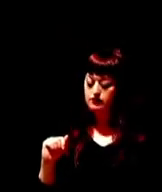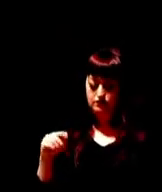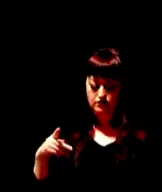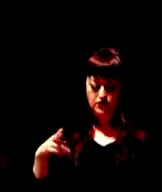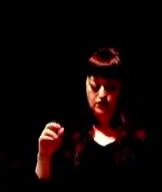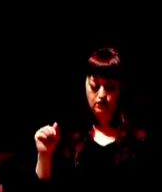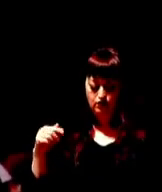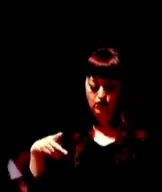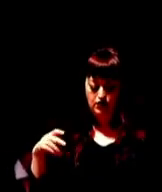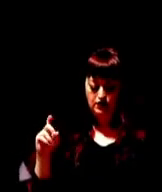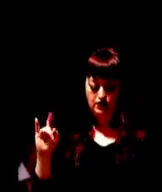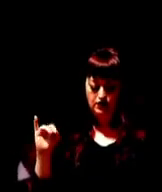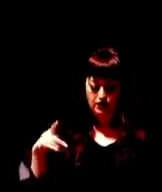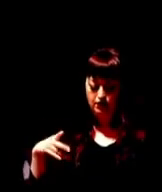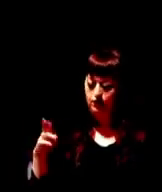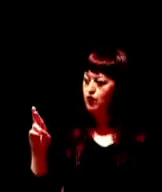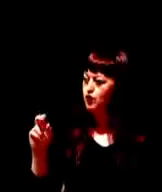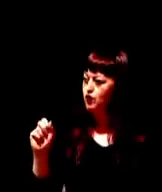Pradeep Rai.